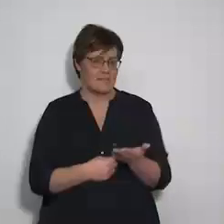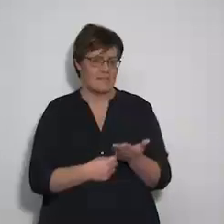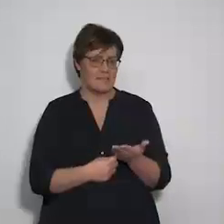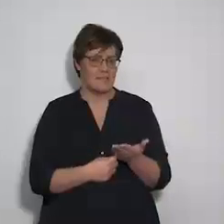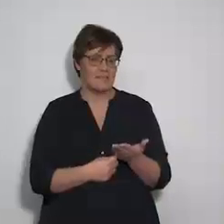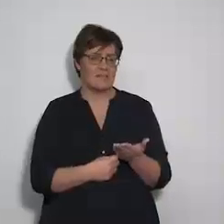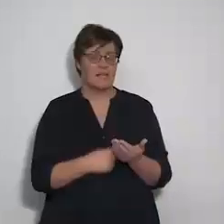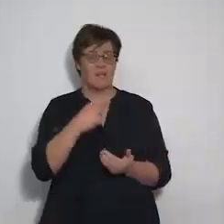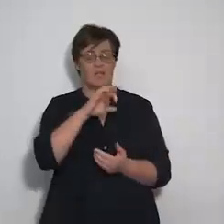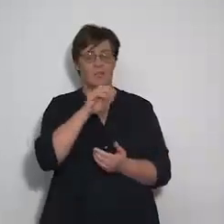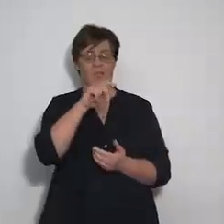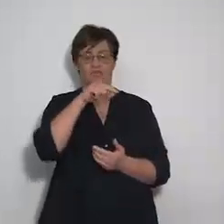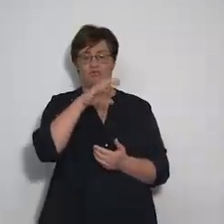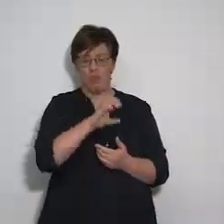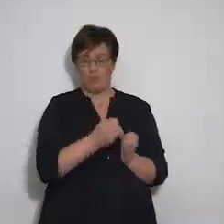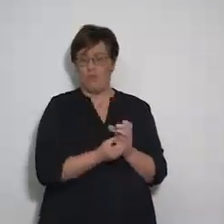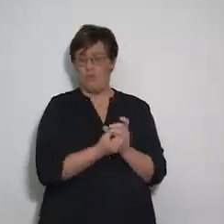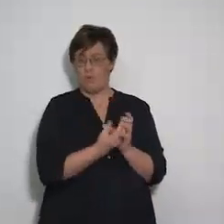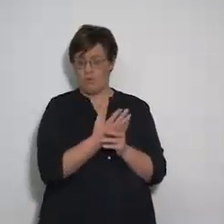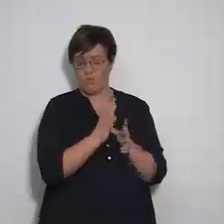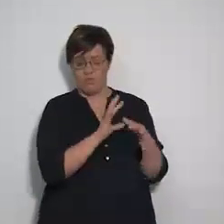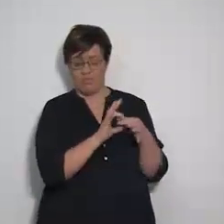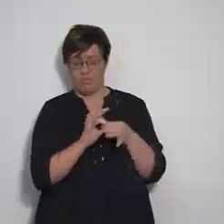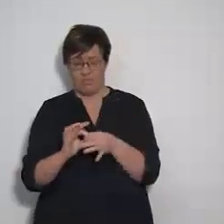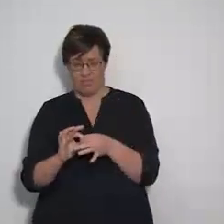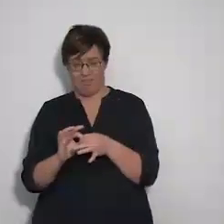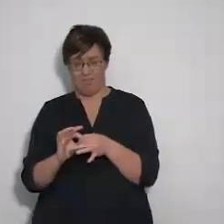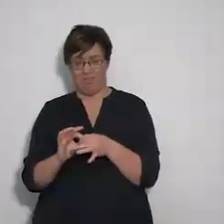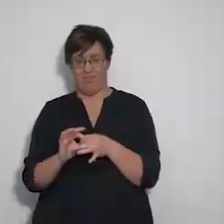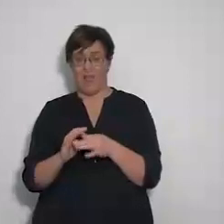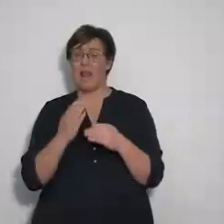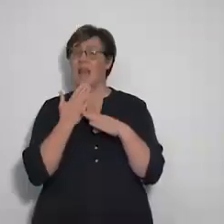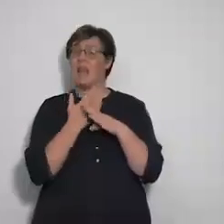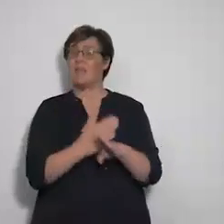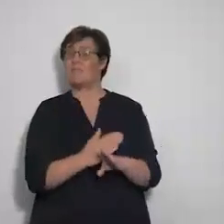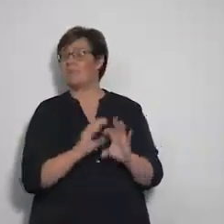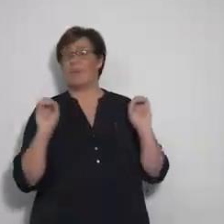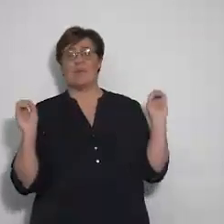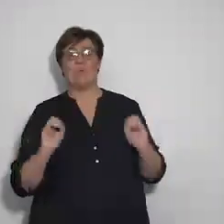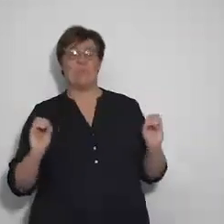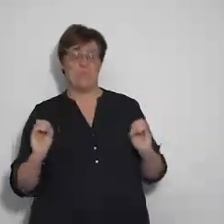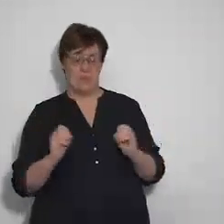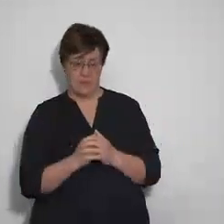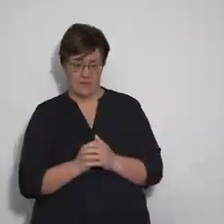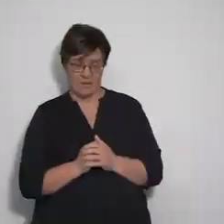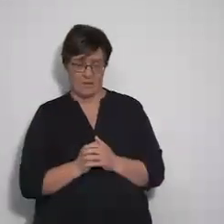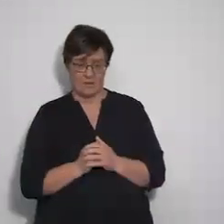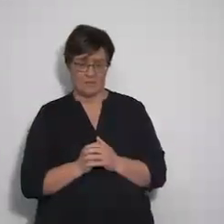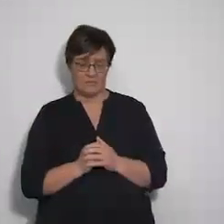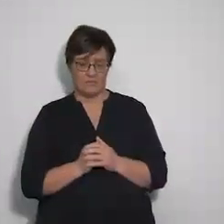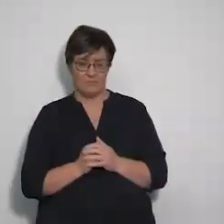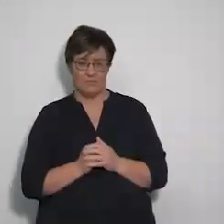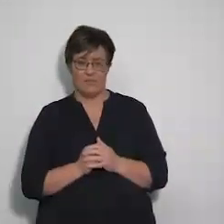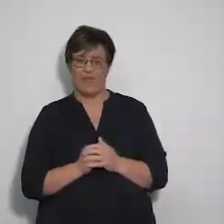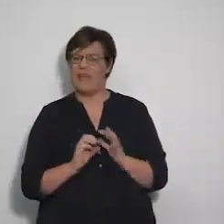talking about geometric growth as it relates to no limits. All